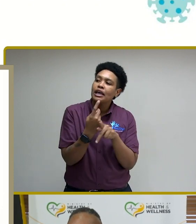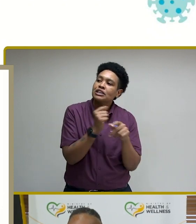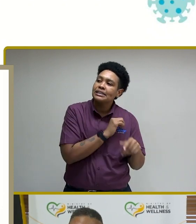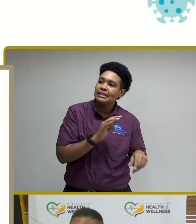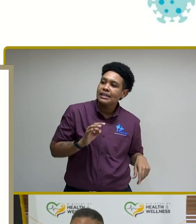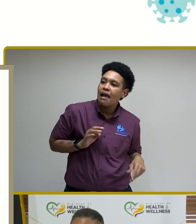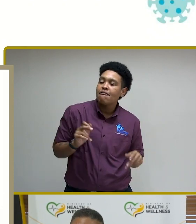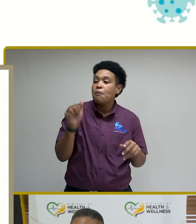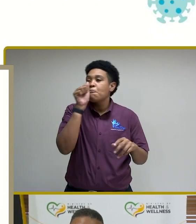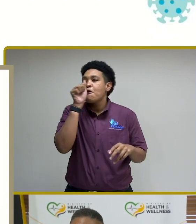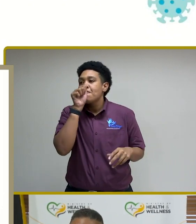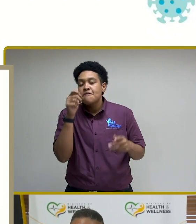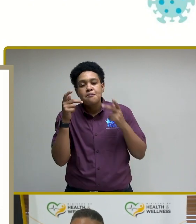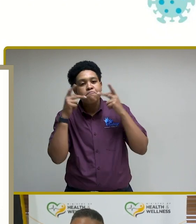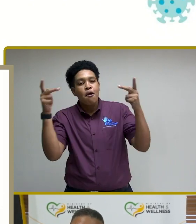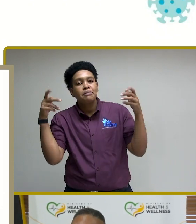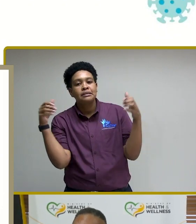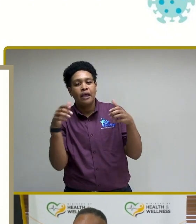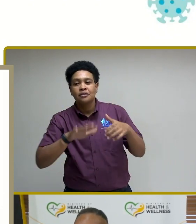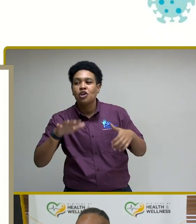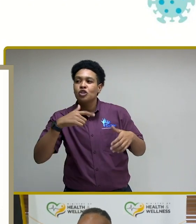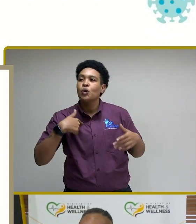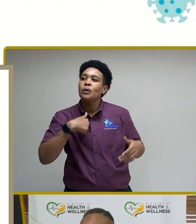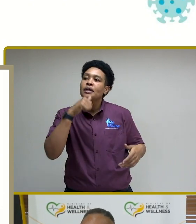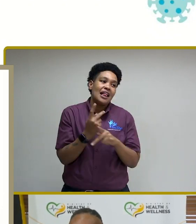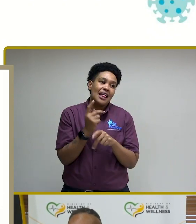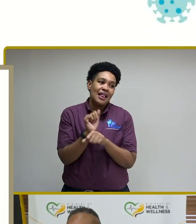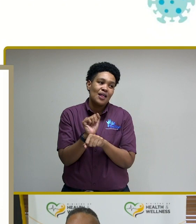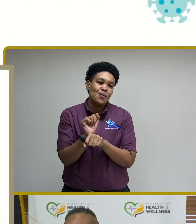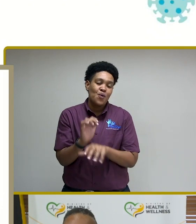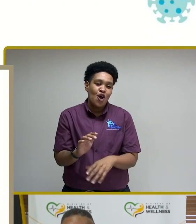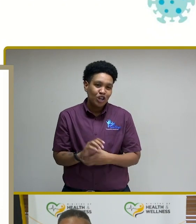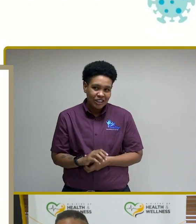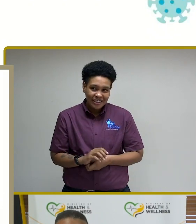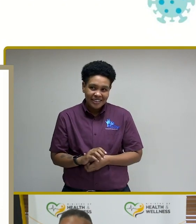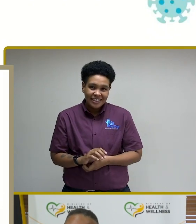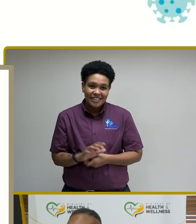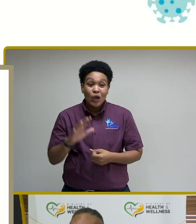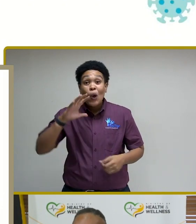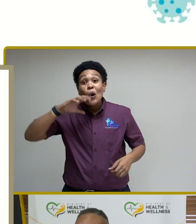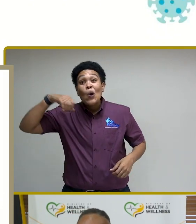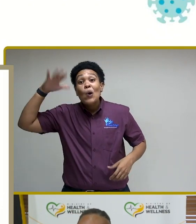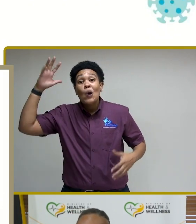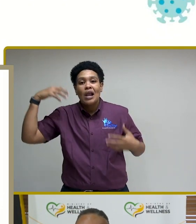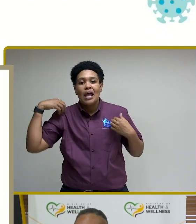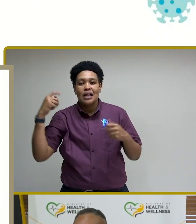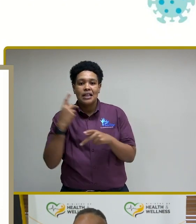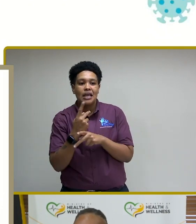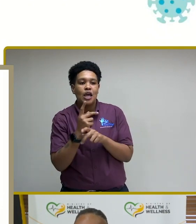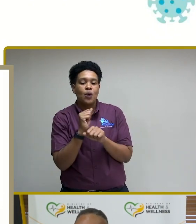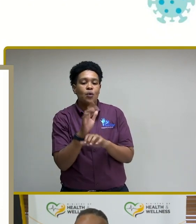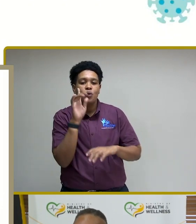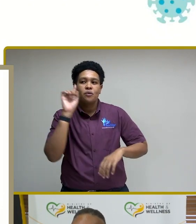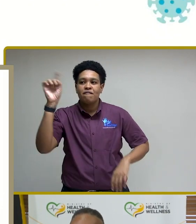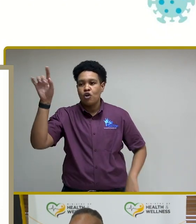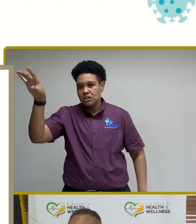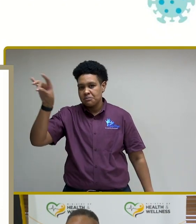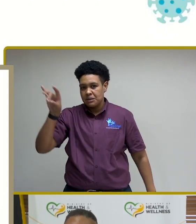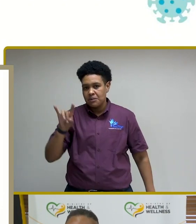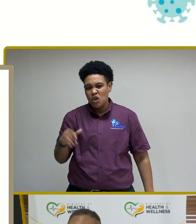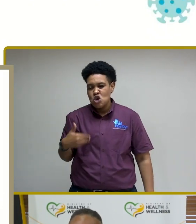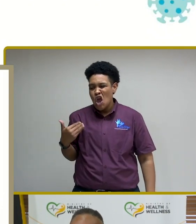says vaccination lists will be prioritized. Older healthcare workers will be prioritized